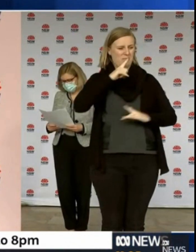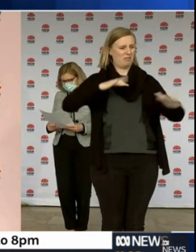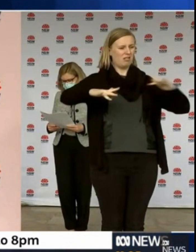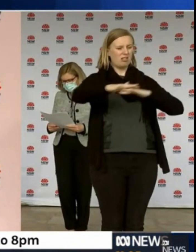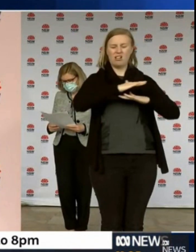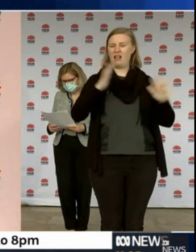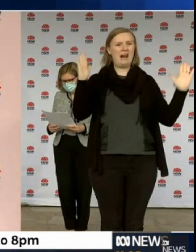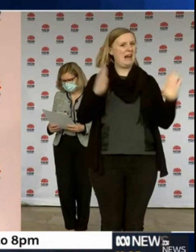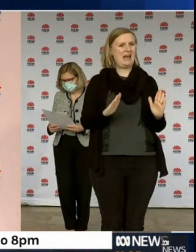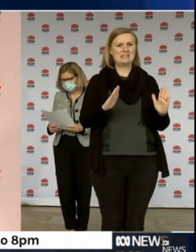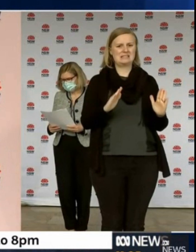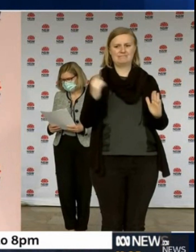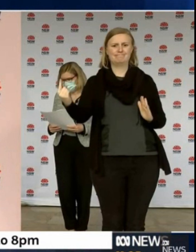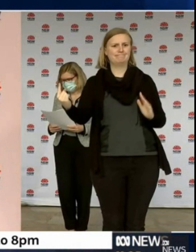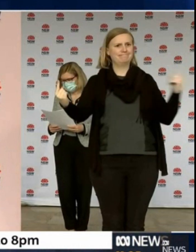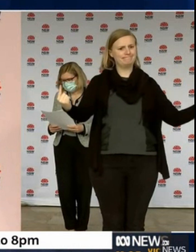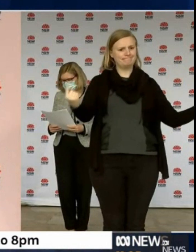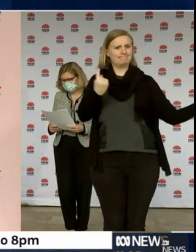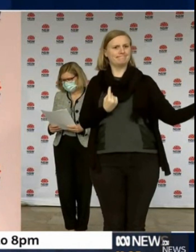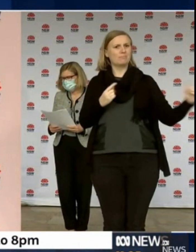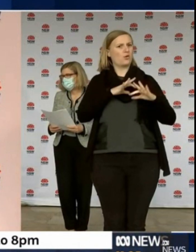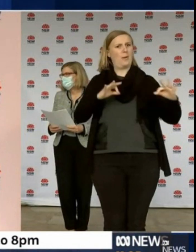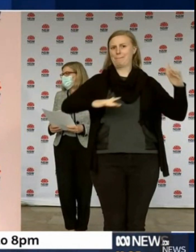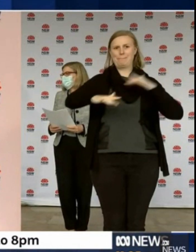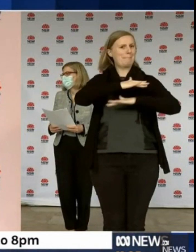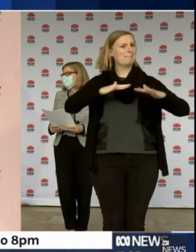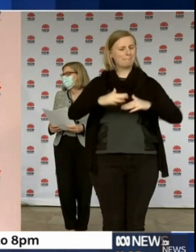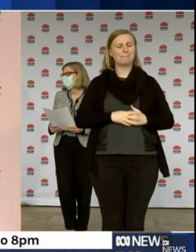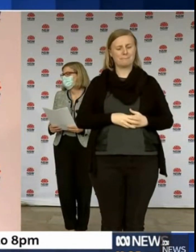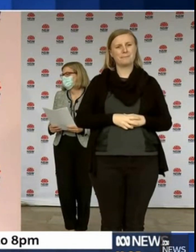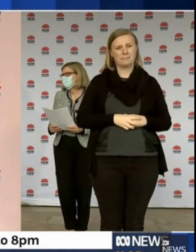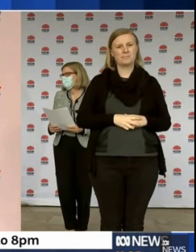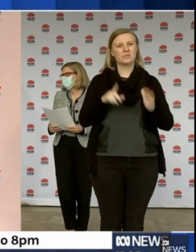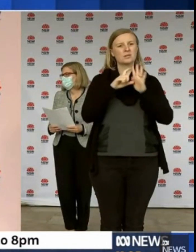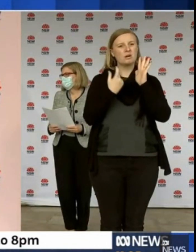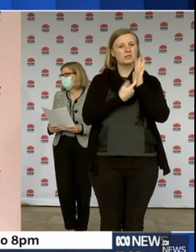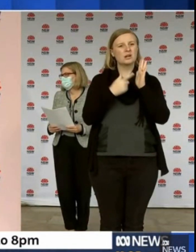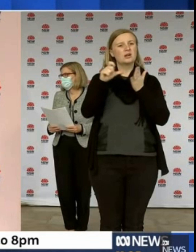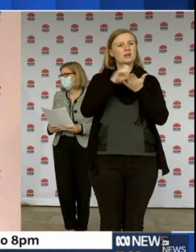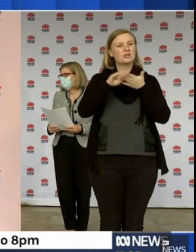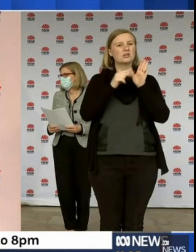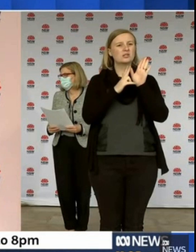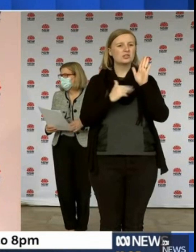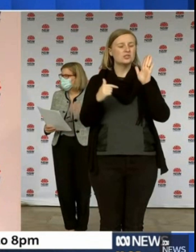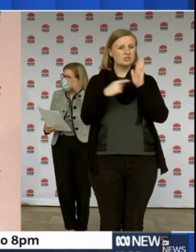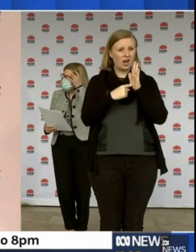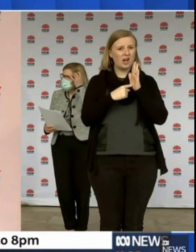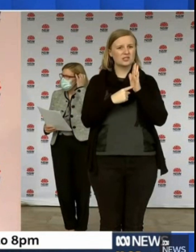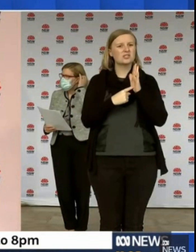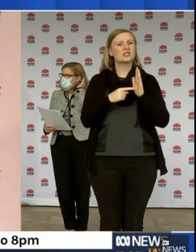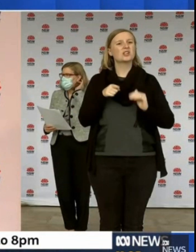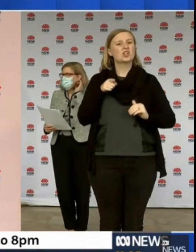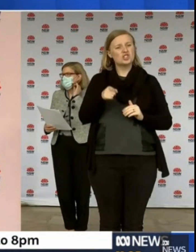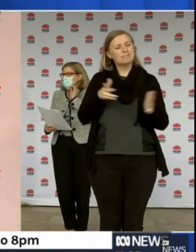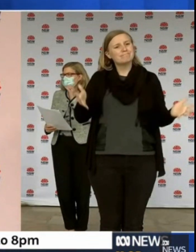us to limit our movements and activity unless we absolutely have no other option. But having said that, Dr. Chant has been encouraging,